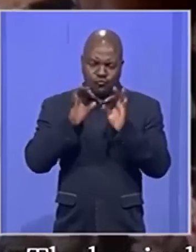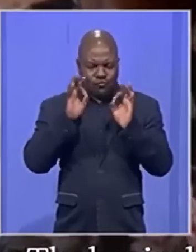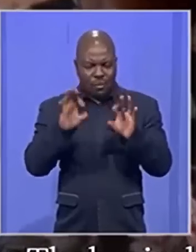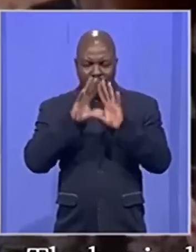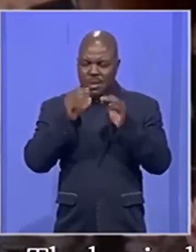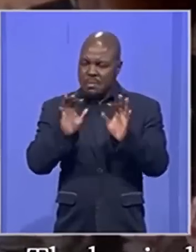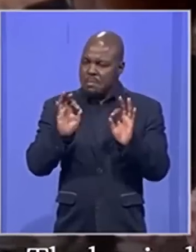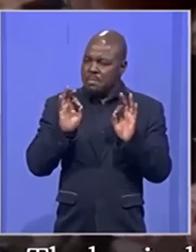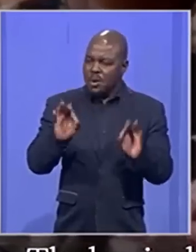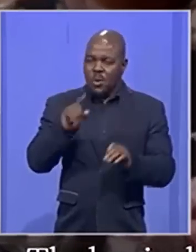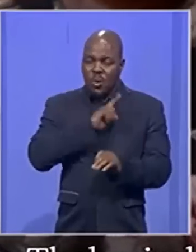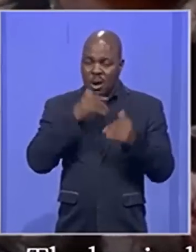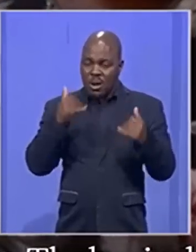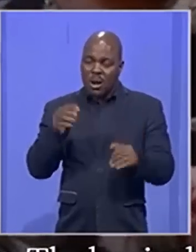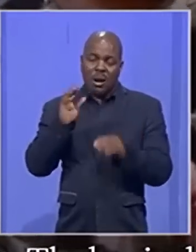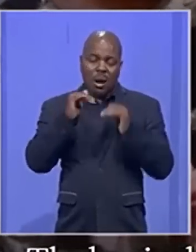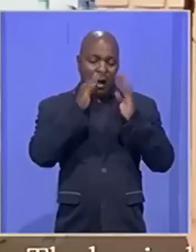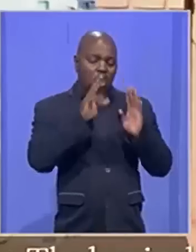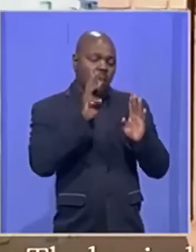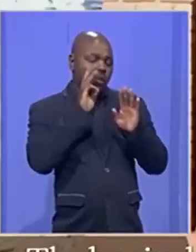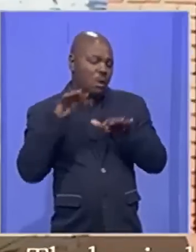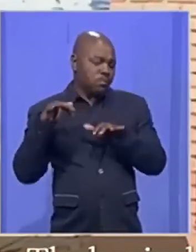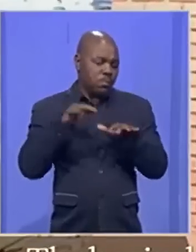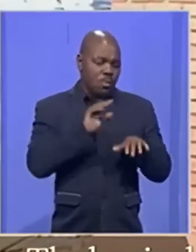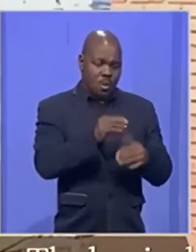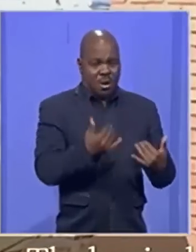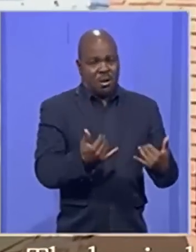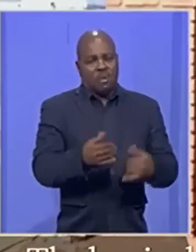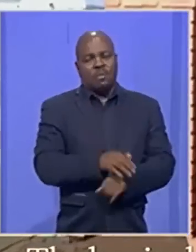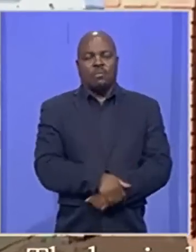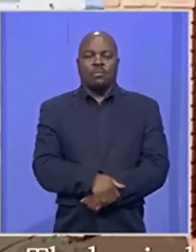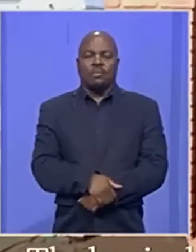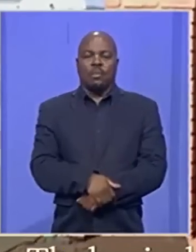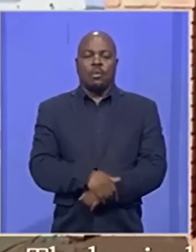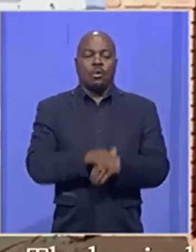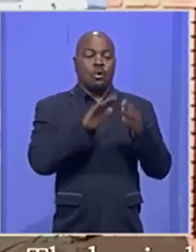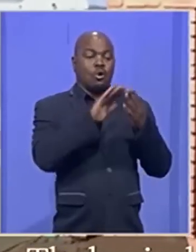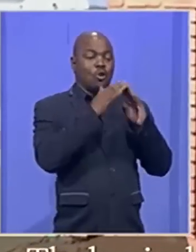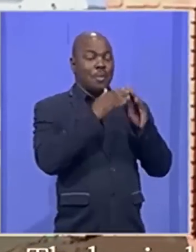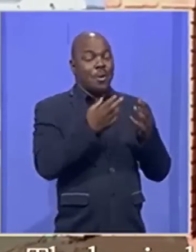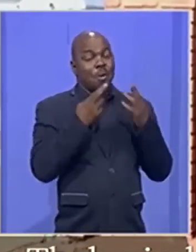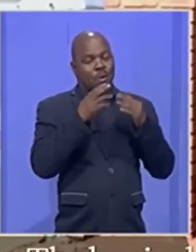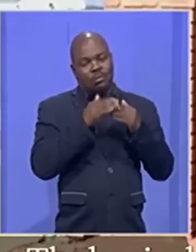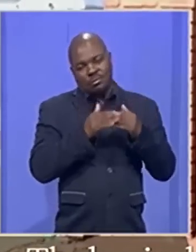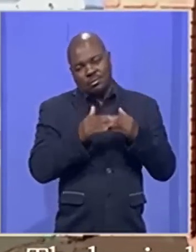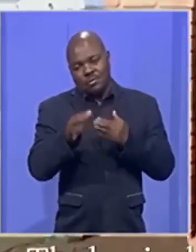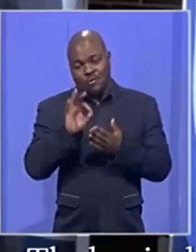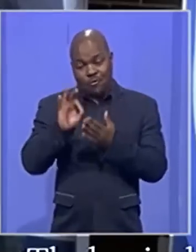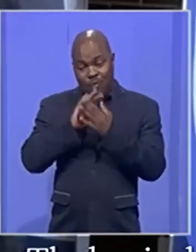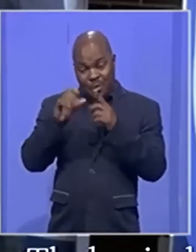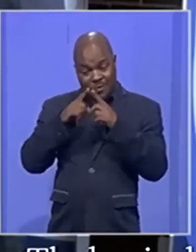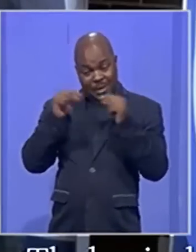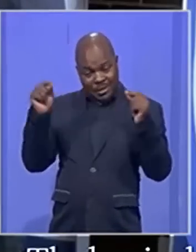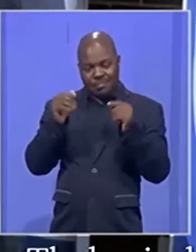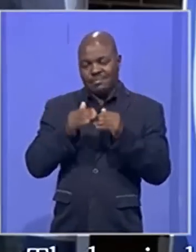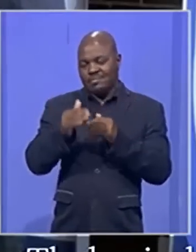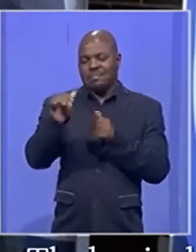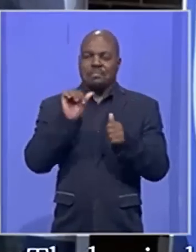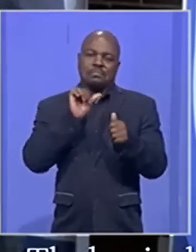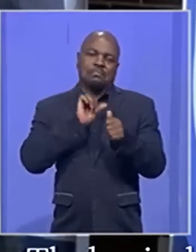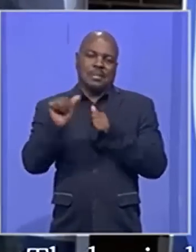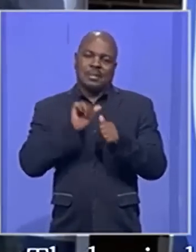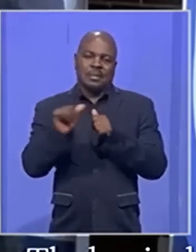metsi kgotsa re tsenella ke metsi mo dintlong baahi ba na le tshepo e etileng ya hore ba ho tla ba le diphetoho ka mora ho kgetha dikgethong